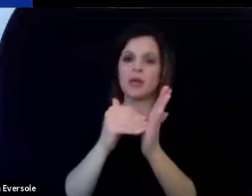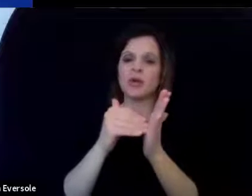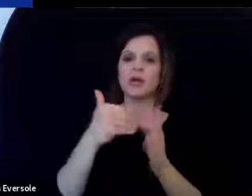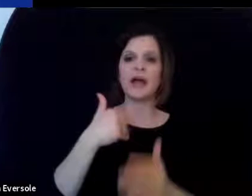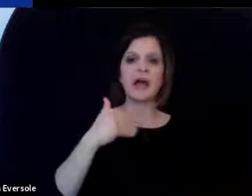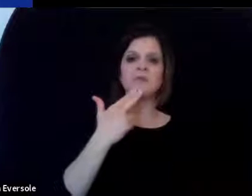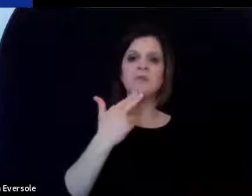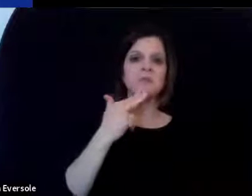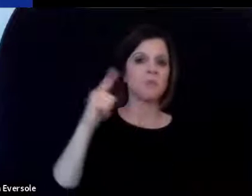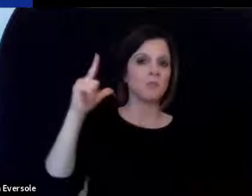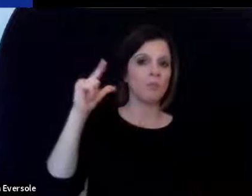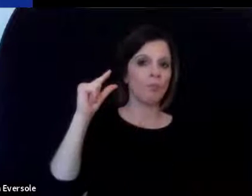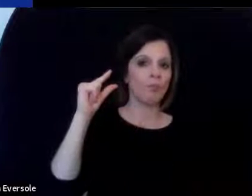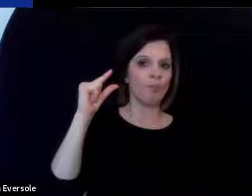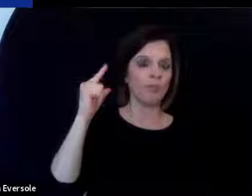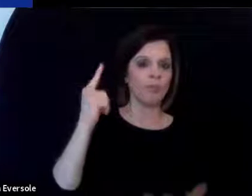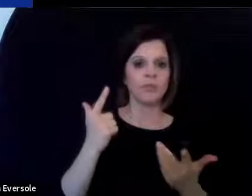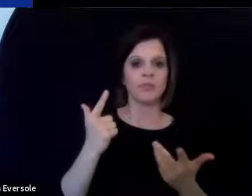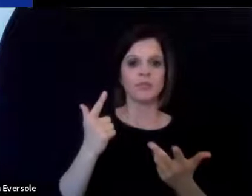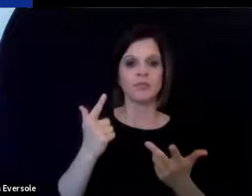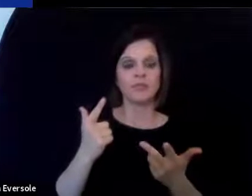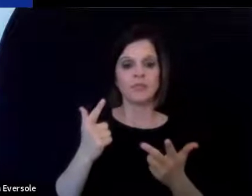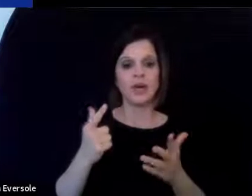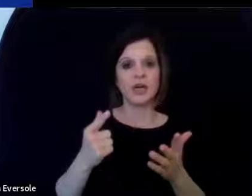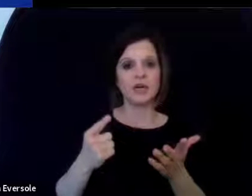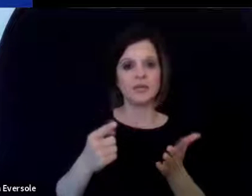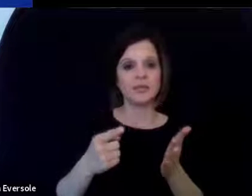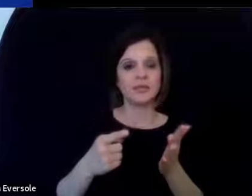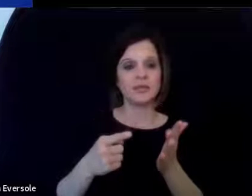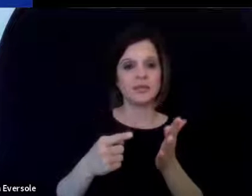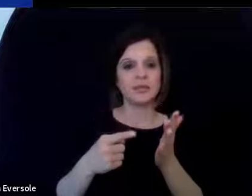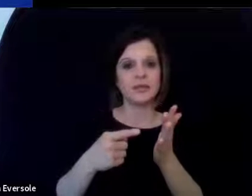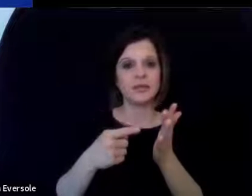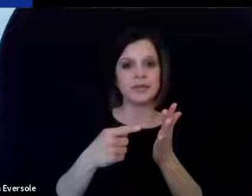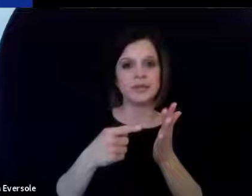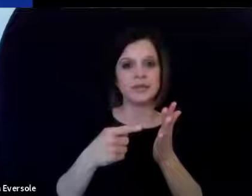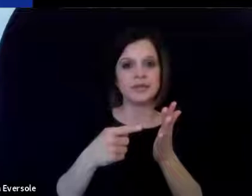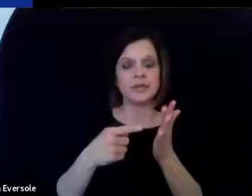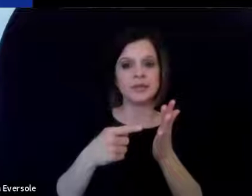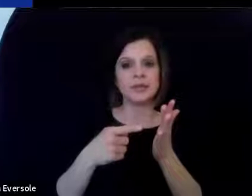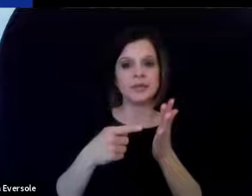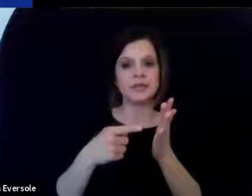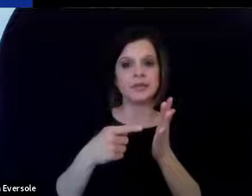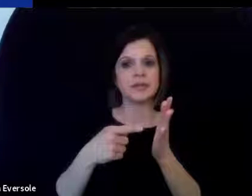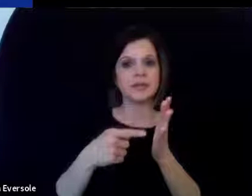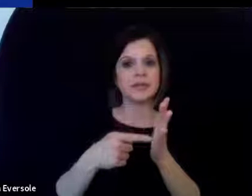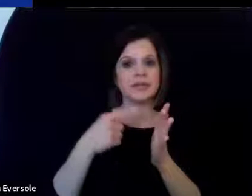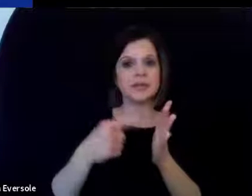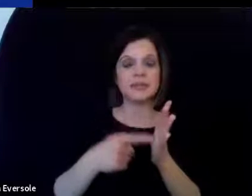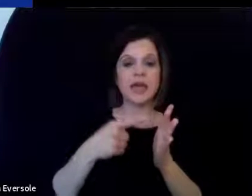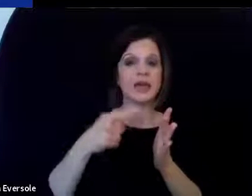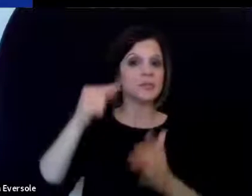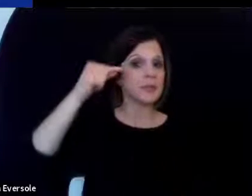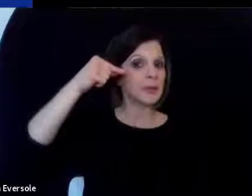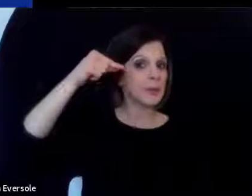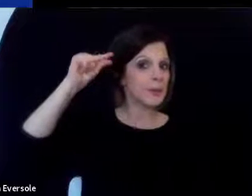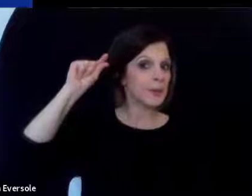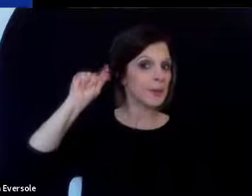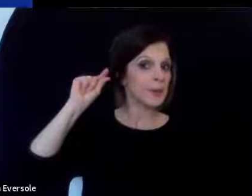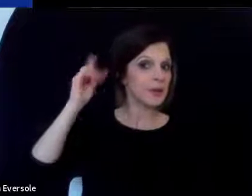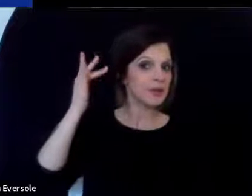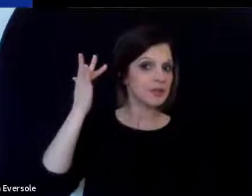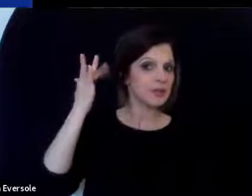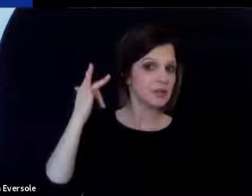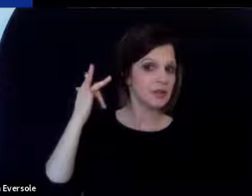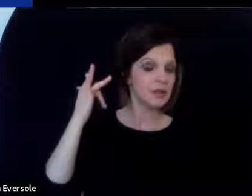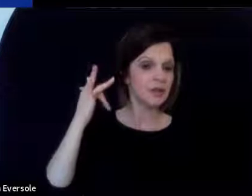You'll notice that there is sometimes a lack of the outer rim of the ear, of the what's called